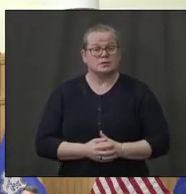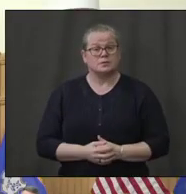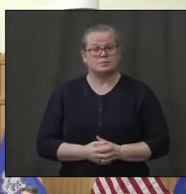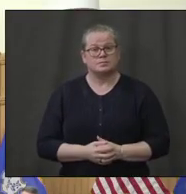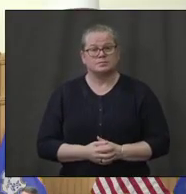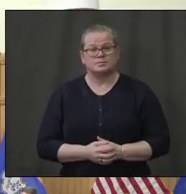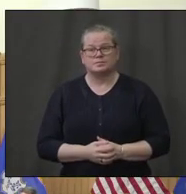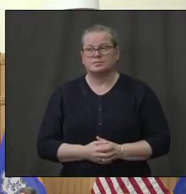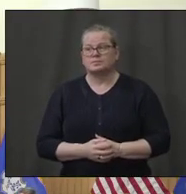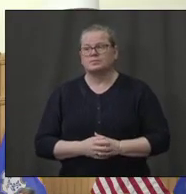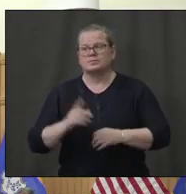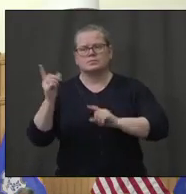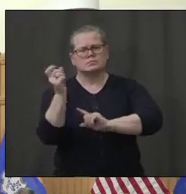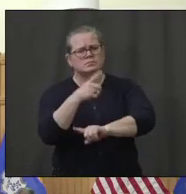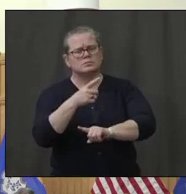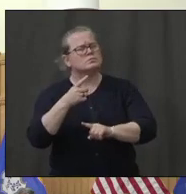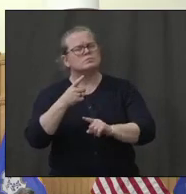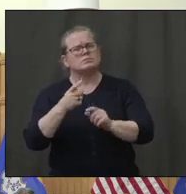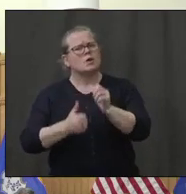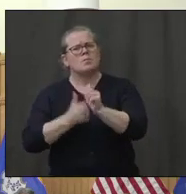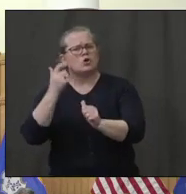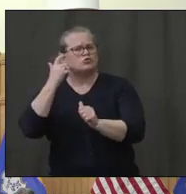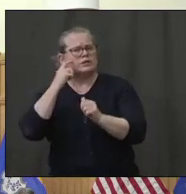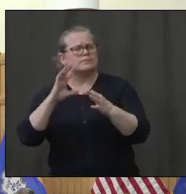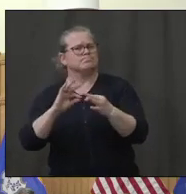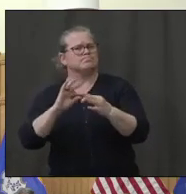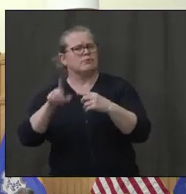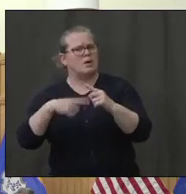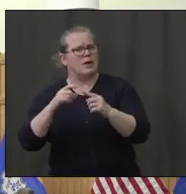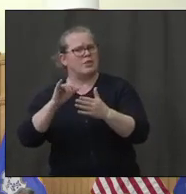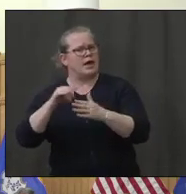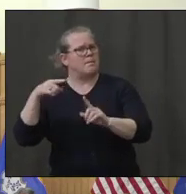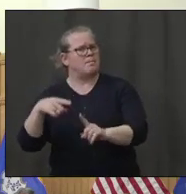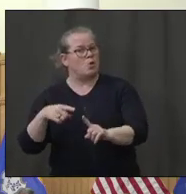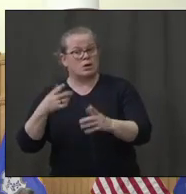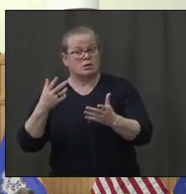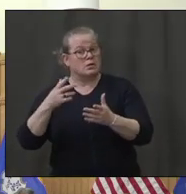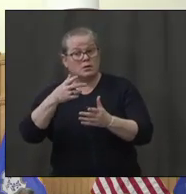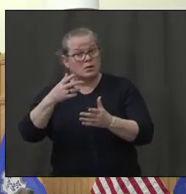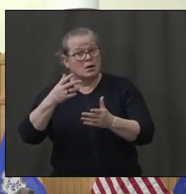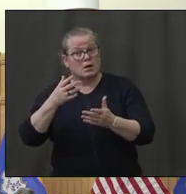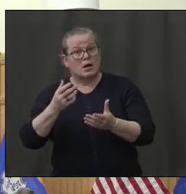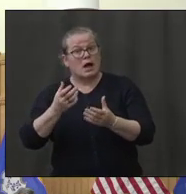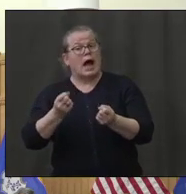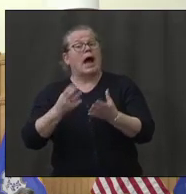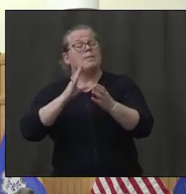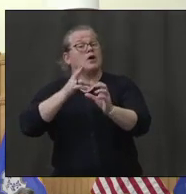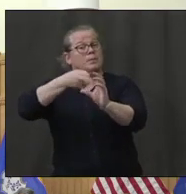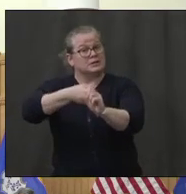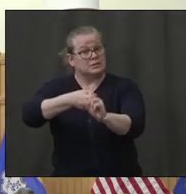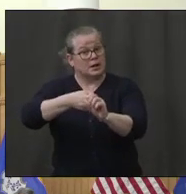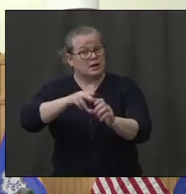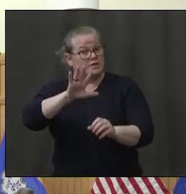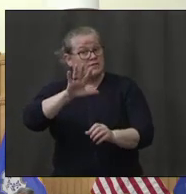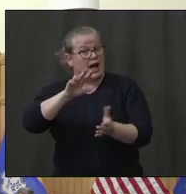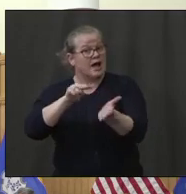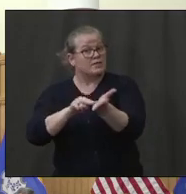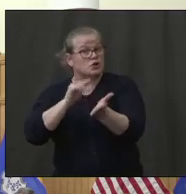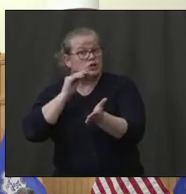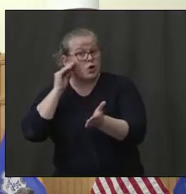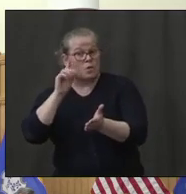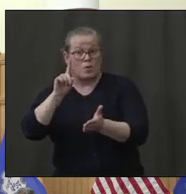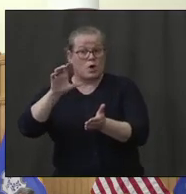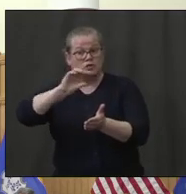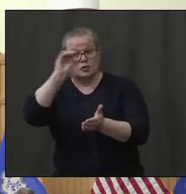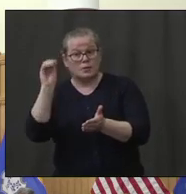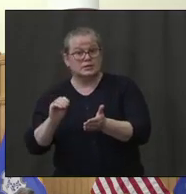What is the latest on that point? In other words, can you tell us five nursing homes are participating as 100% COVID,